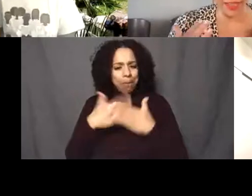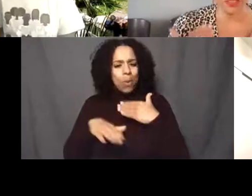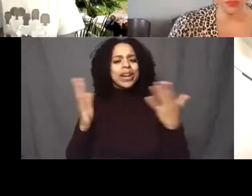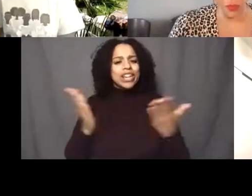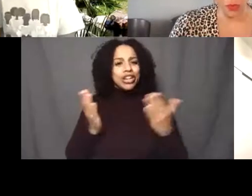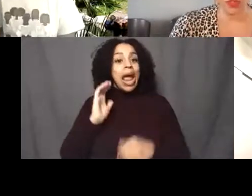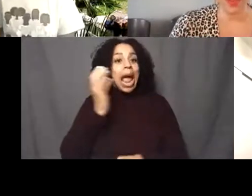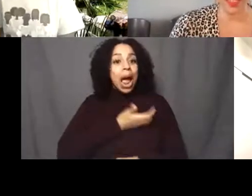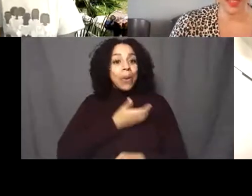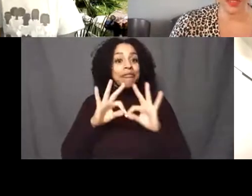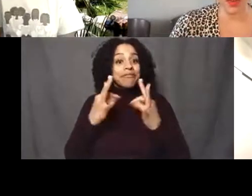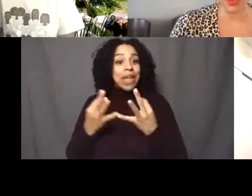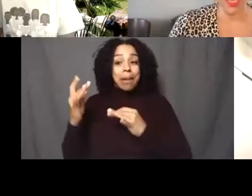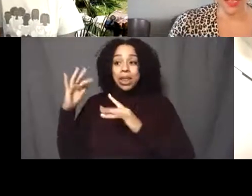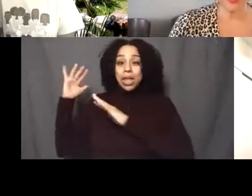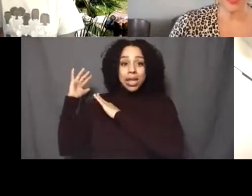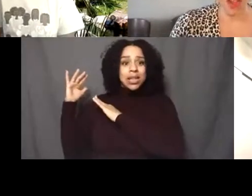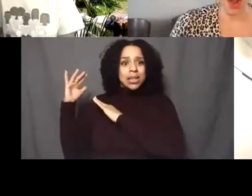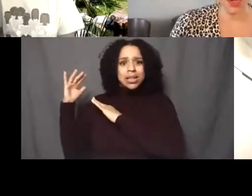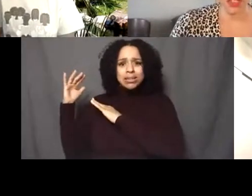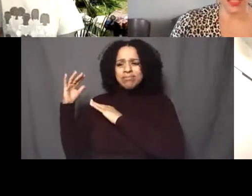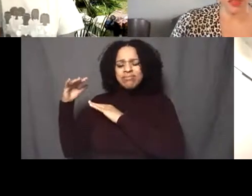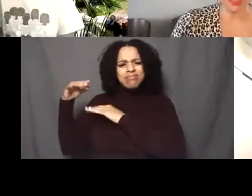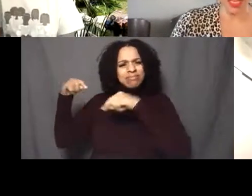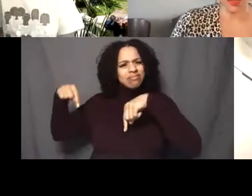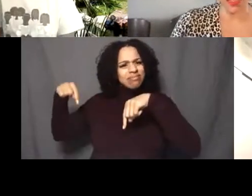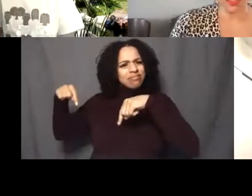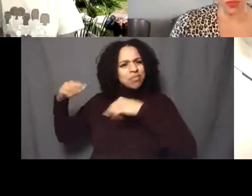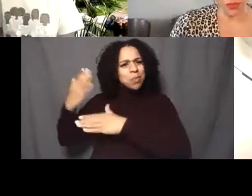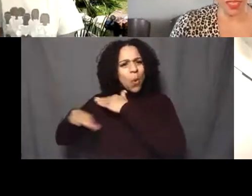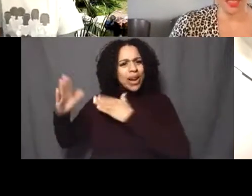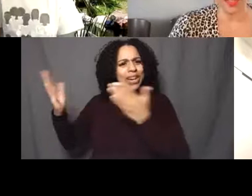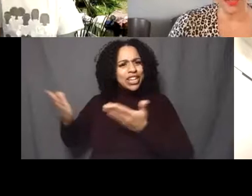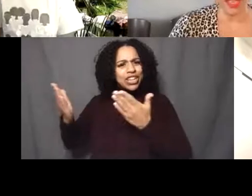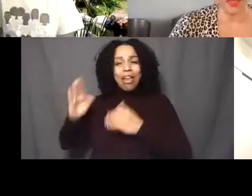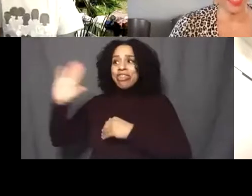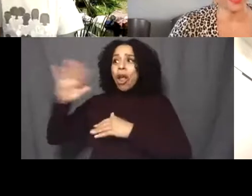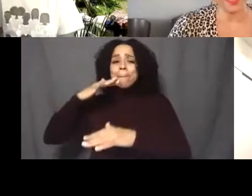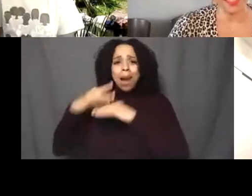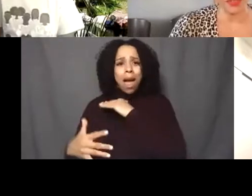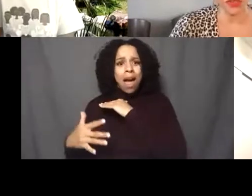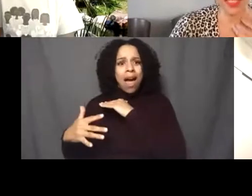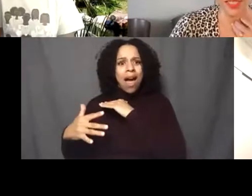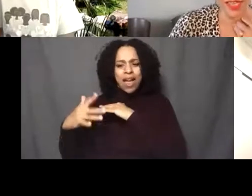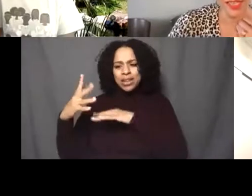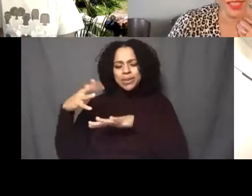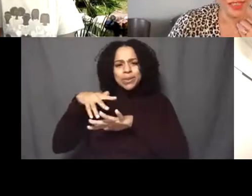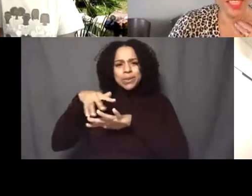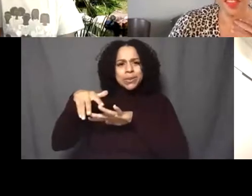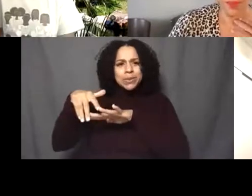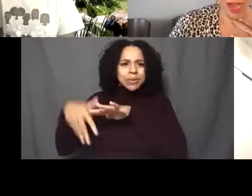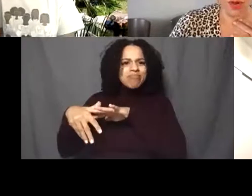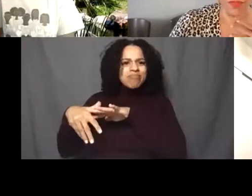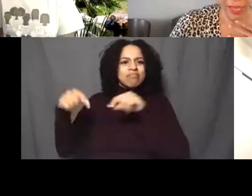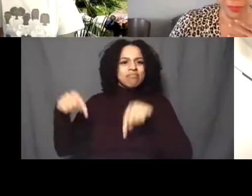Our ancestors' bones are buried in this soil. This is our country as much as anyone's, and you won't tell us that we can't be citizens. And it was really